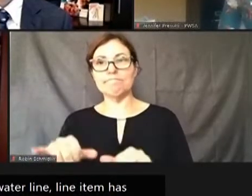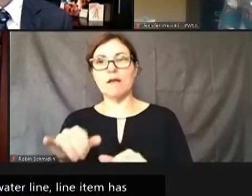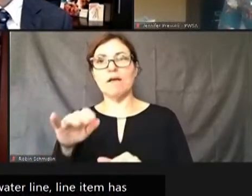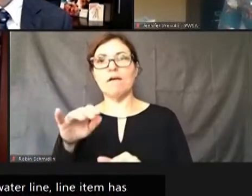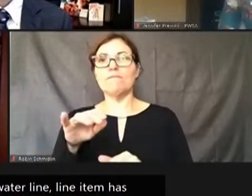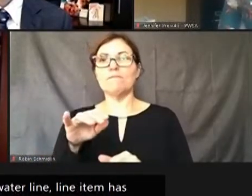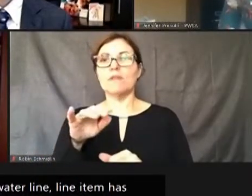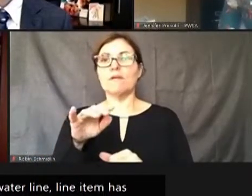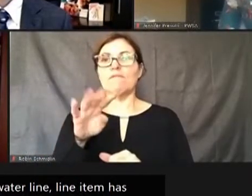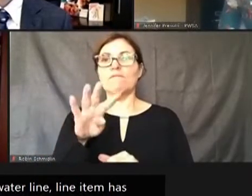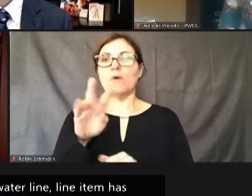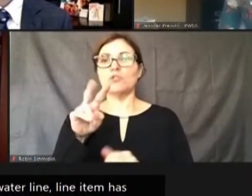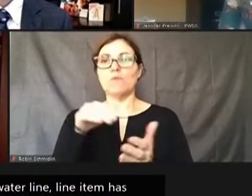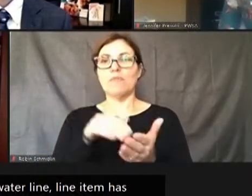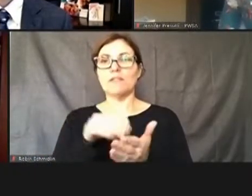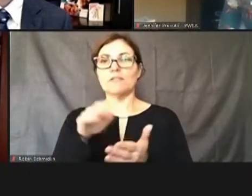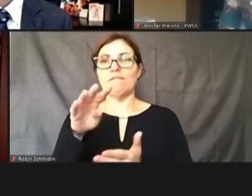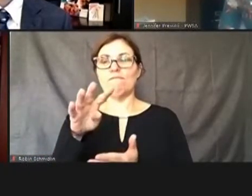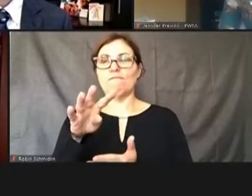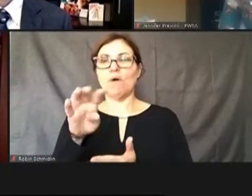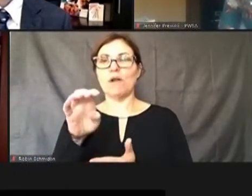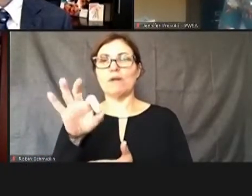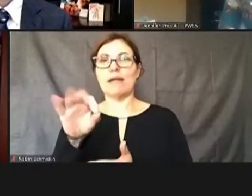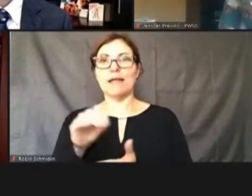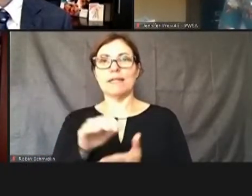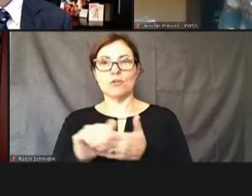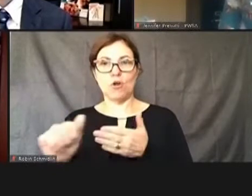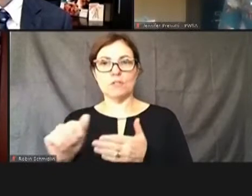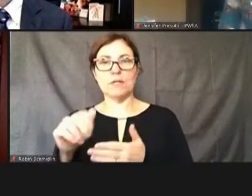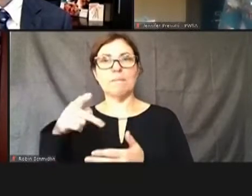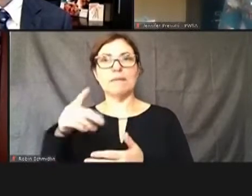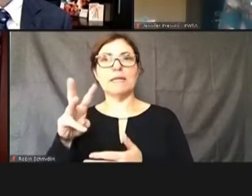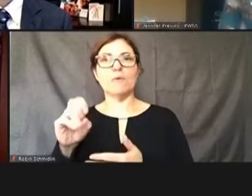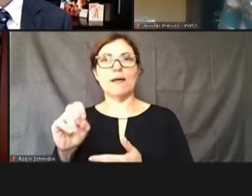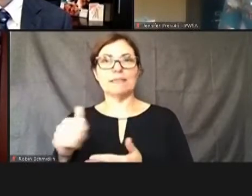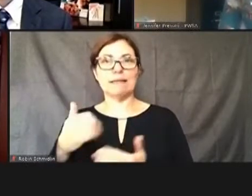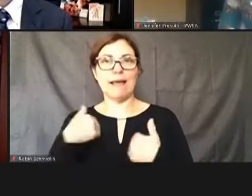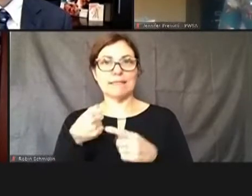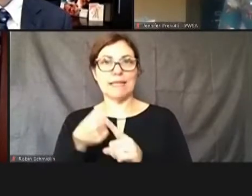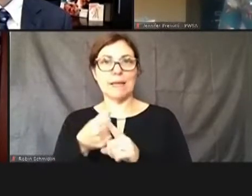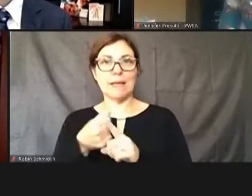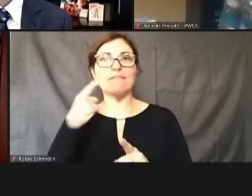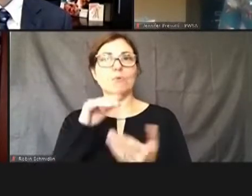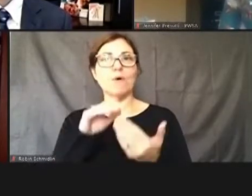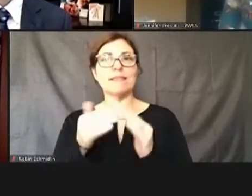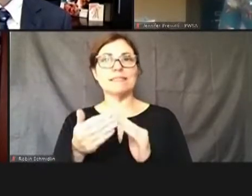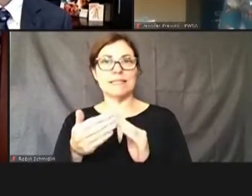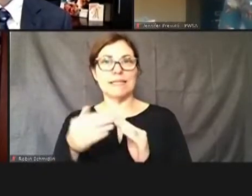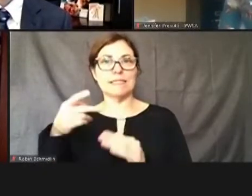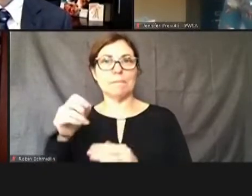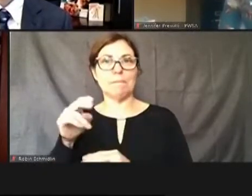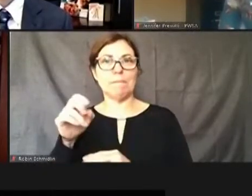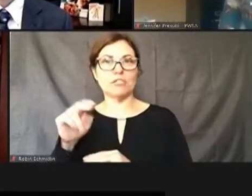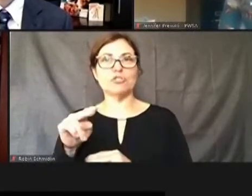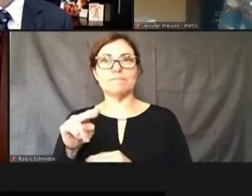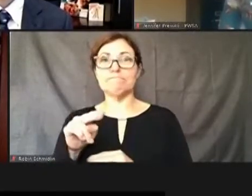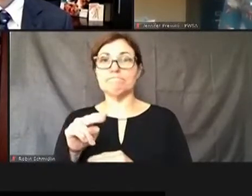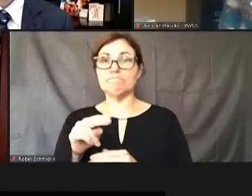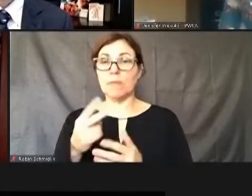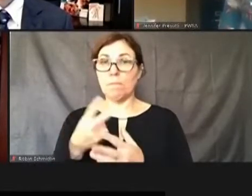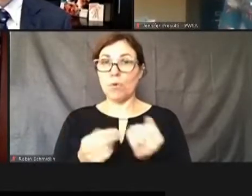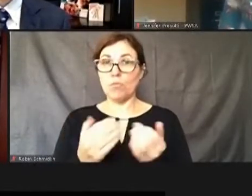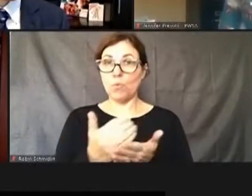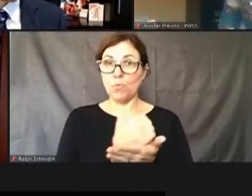$42,419. The PWSA also has an impact on the city's pension. Both on the revenue end, we receive pension aid